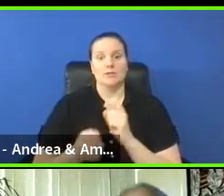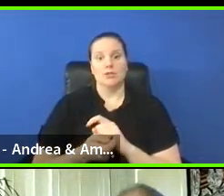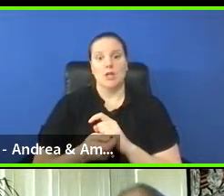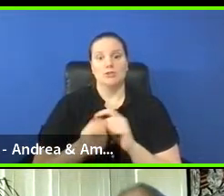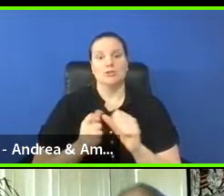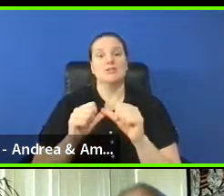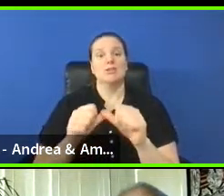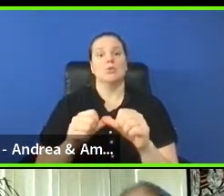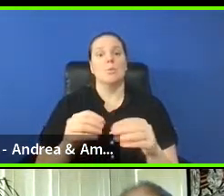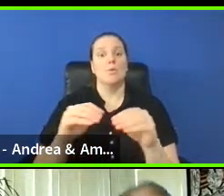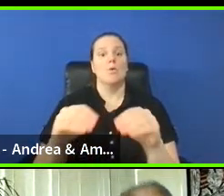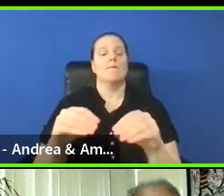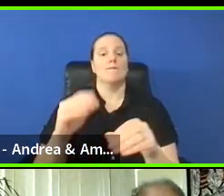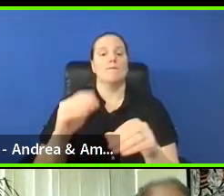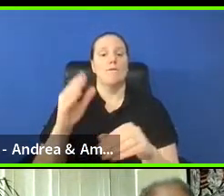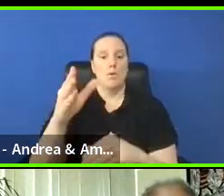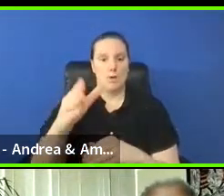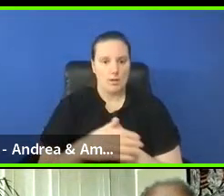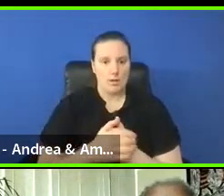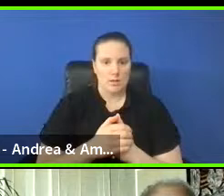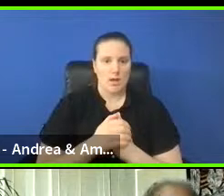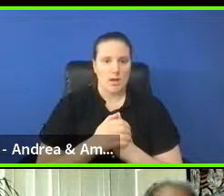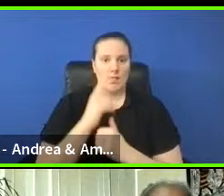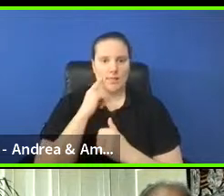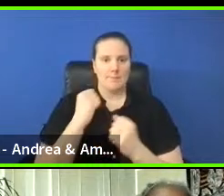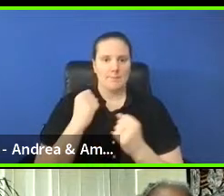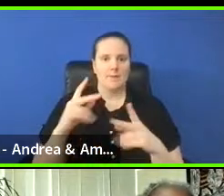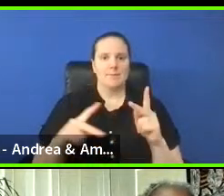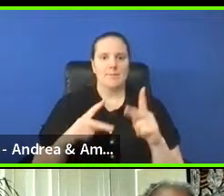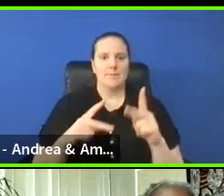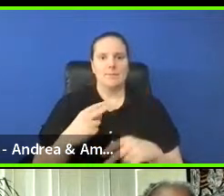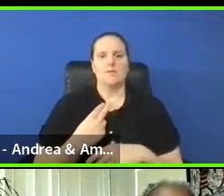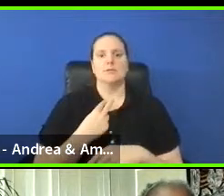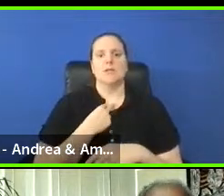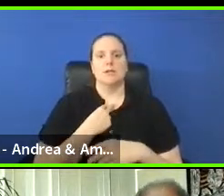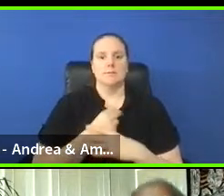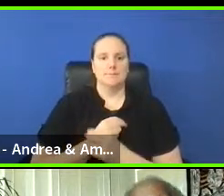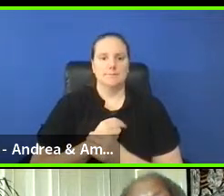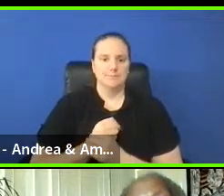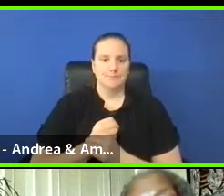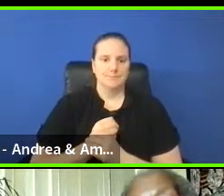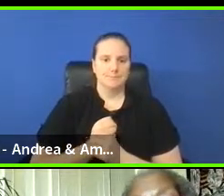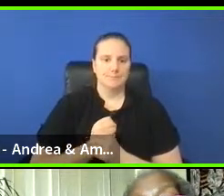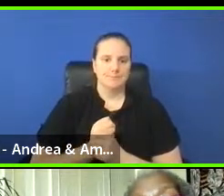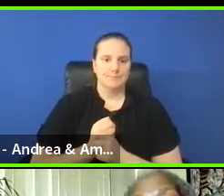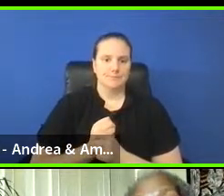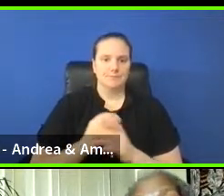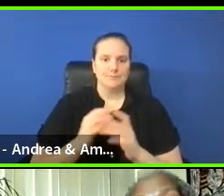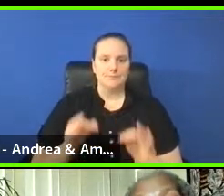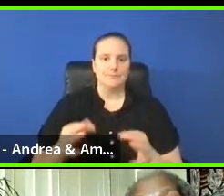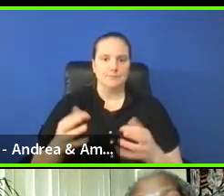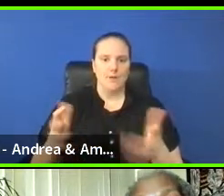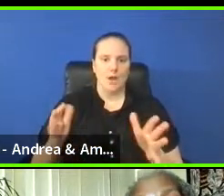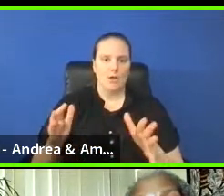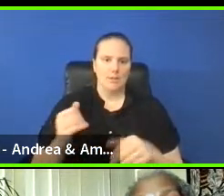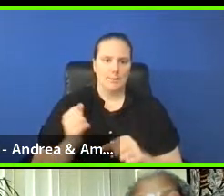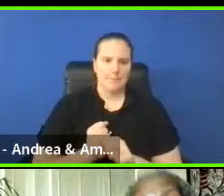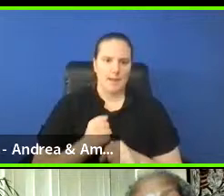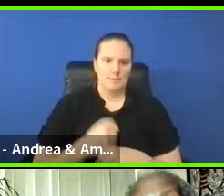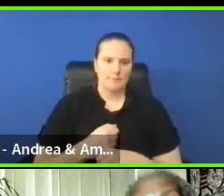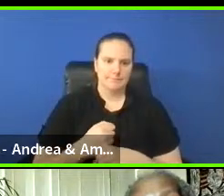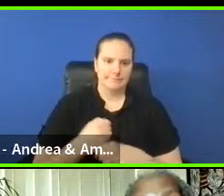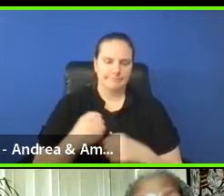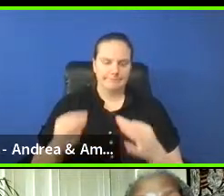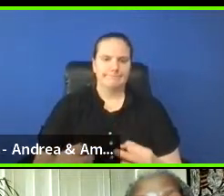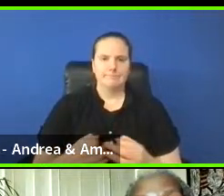process forward. I think many people get stuck in the decision has already been made, right? And no matter how